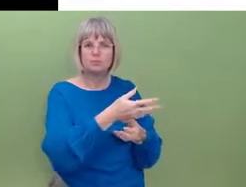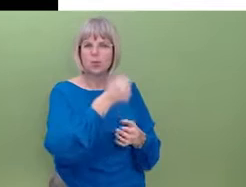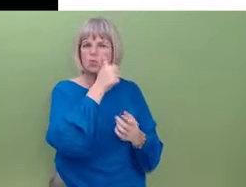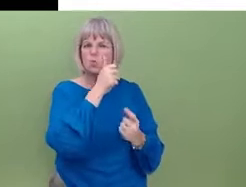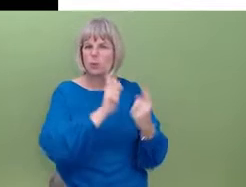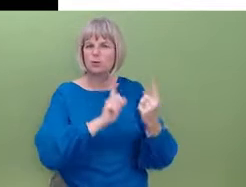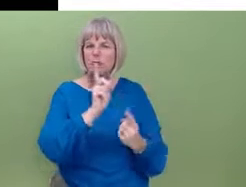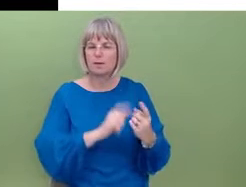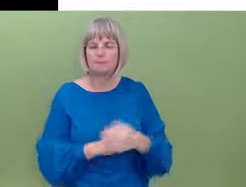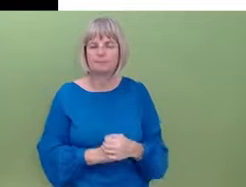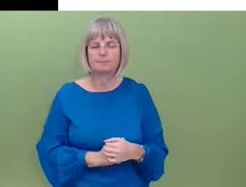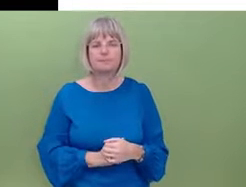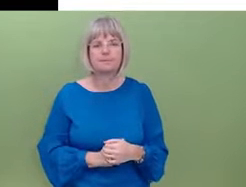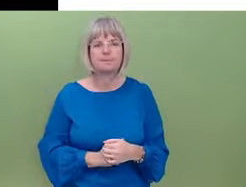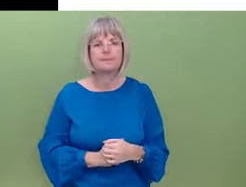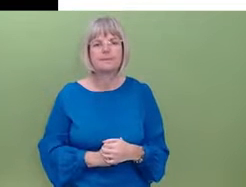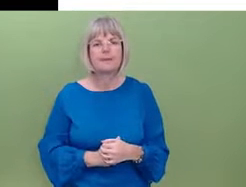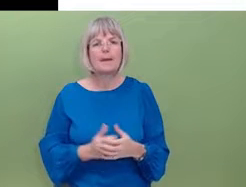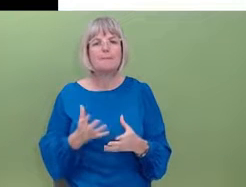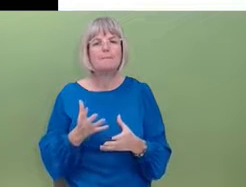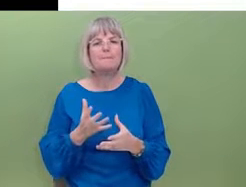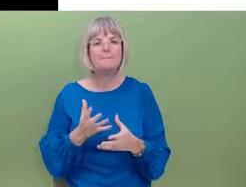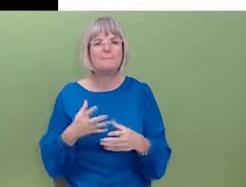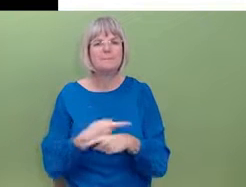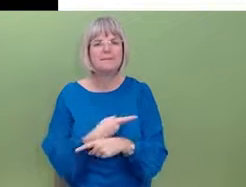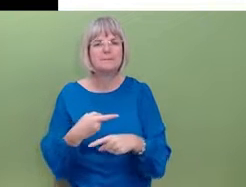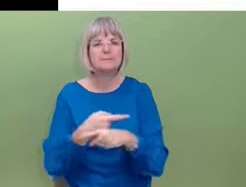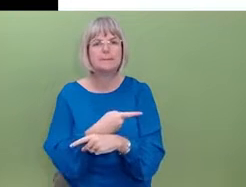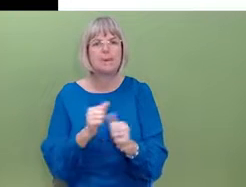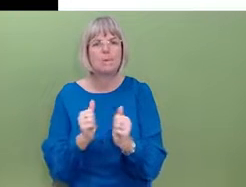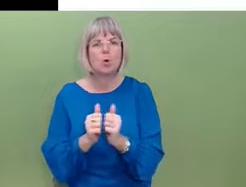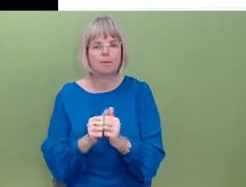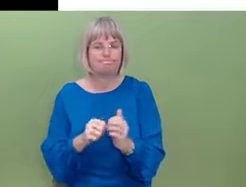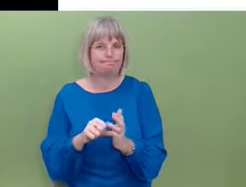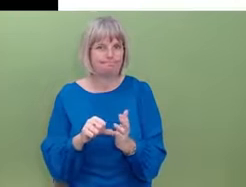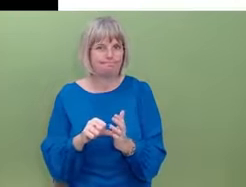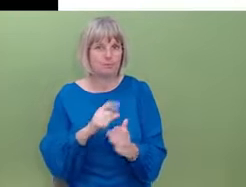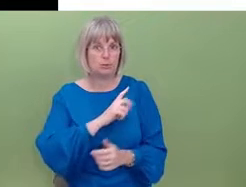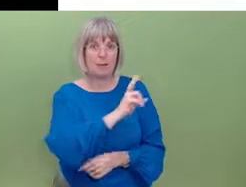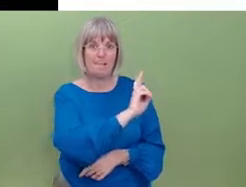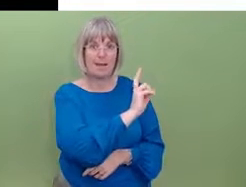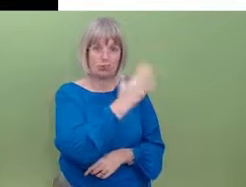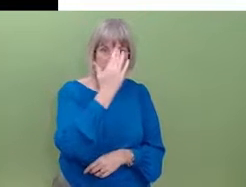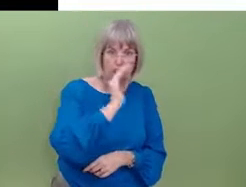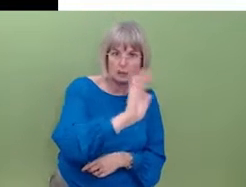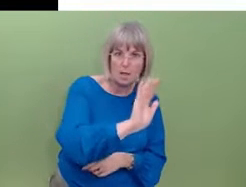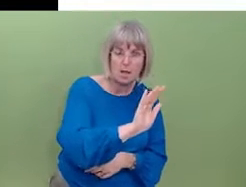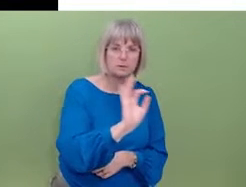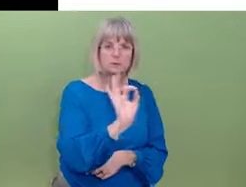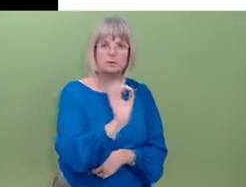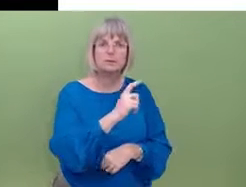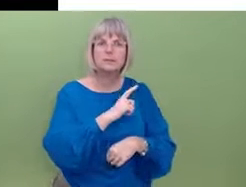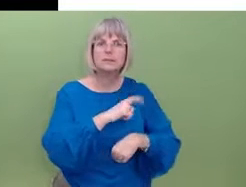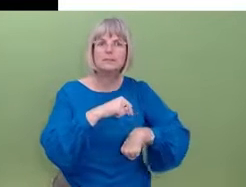another difficulty faced, as a lot of young people aren't reminded by their parents anymore because they don't have that travel time prior to the